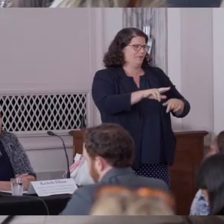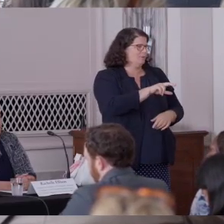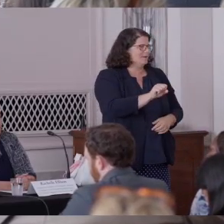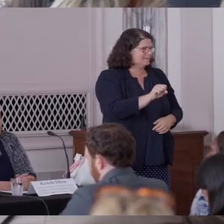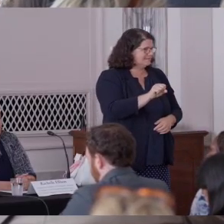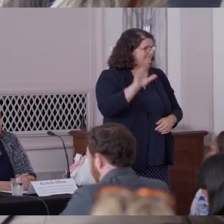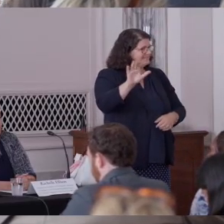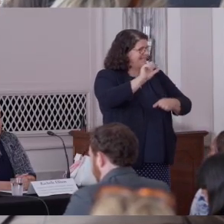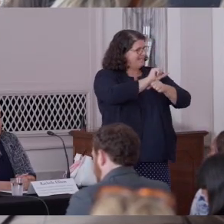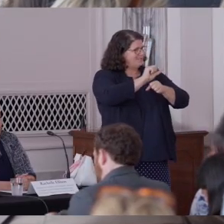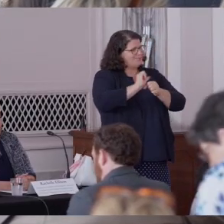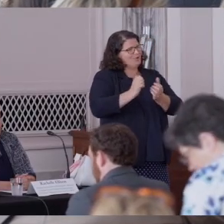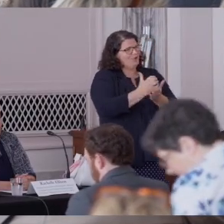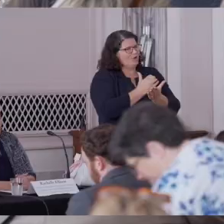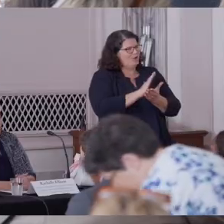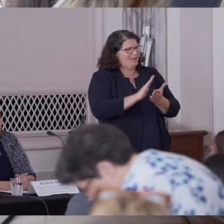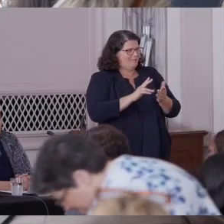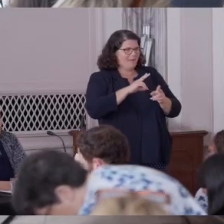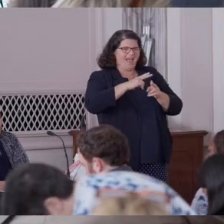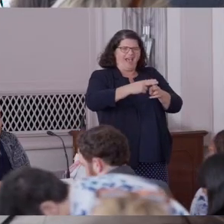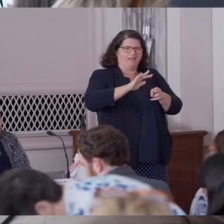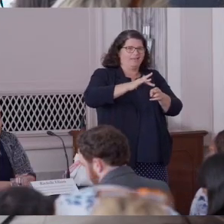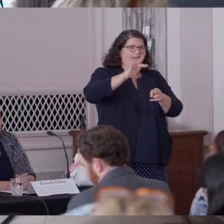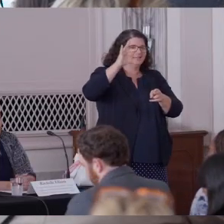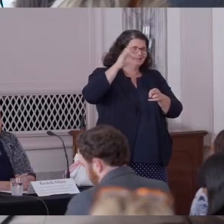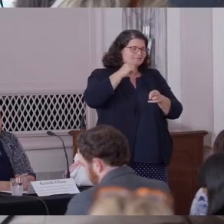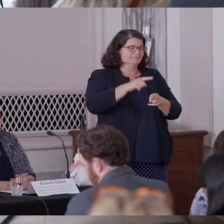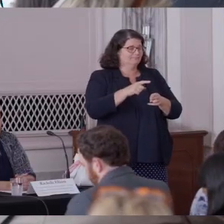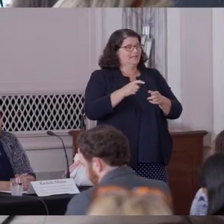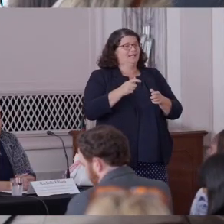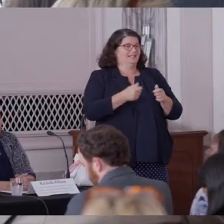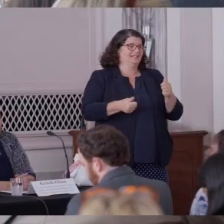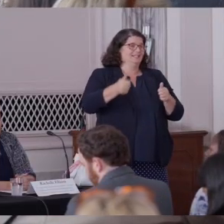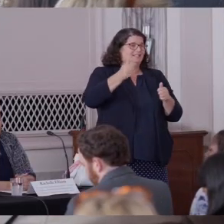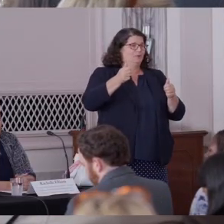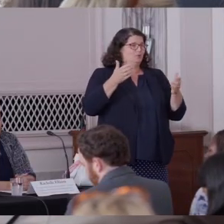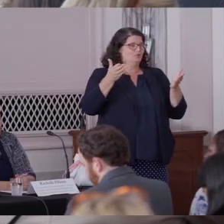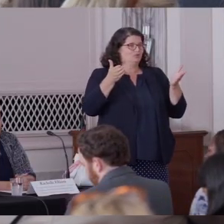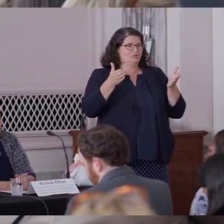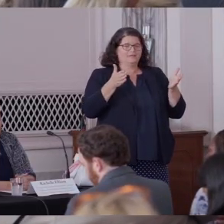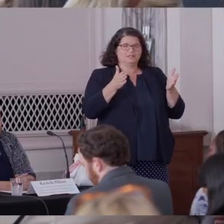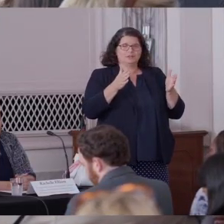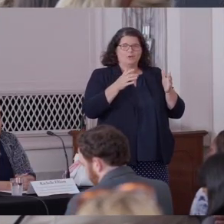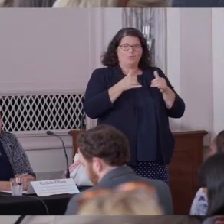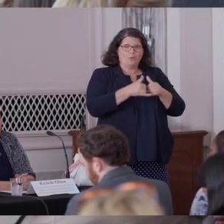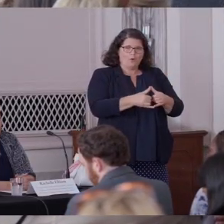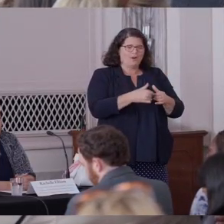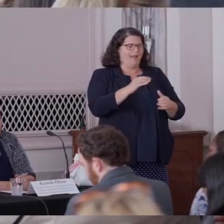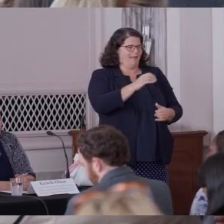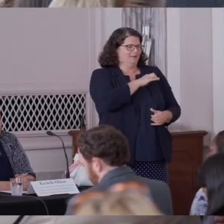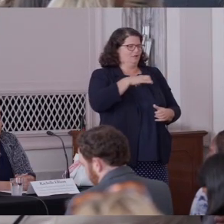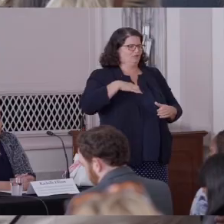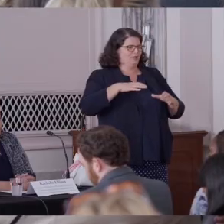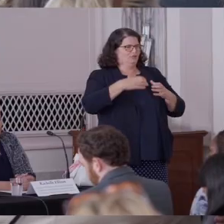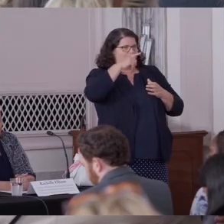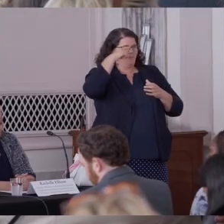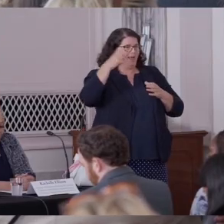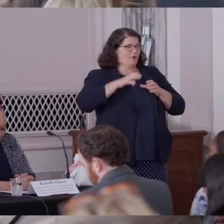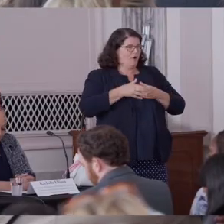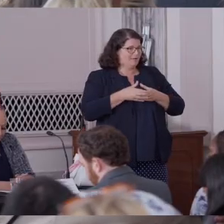him accolades such as the Distinguished Service Award from the Congressional Black Caucus and a Special Recognition Award from Congress